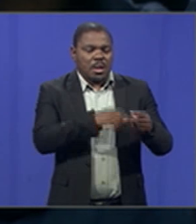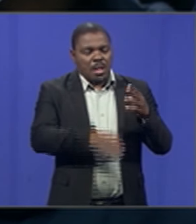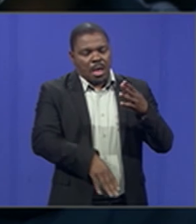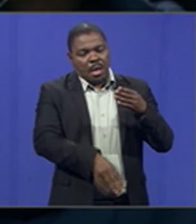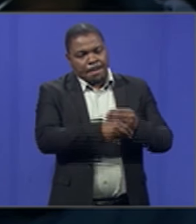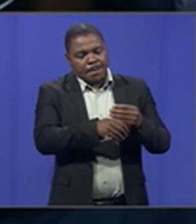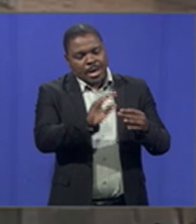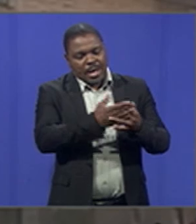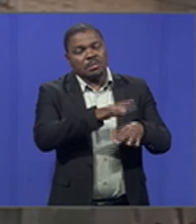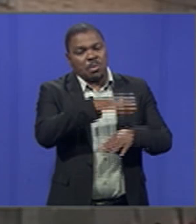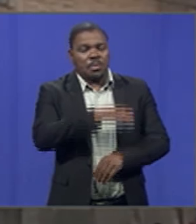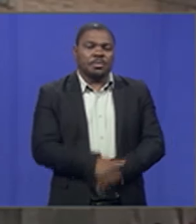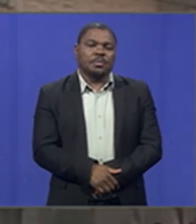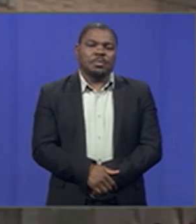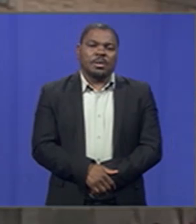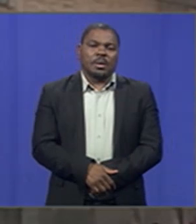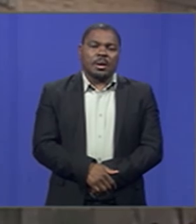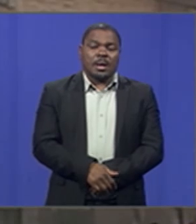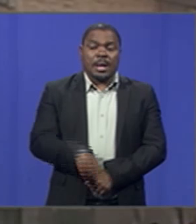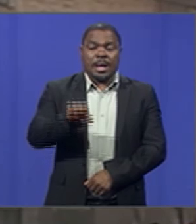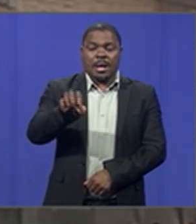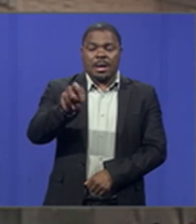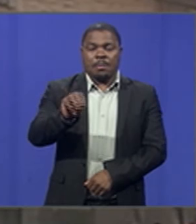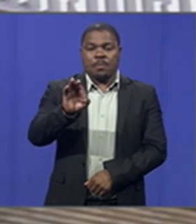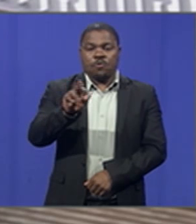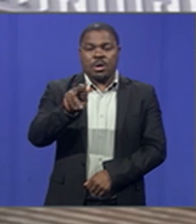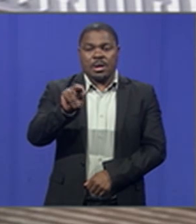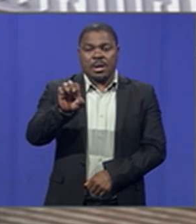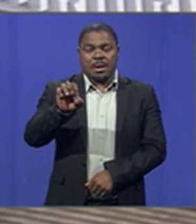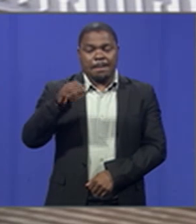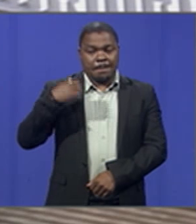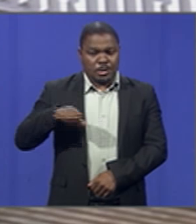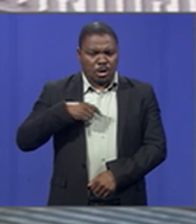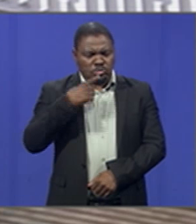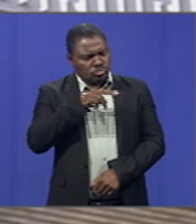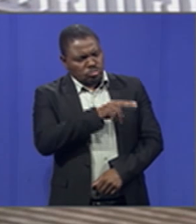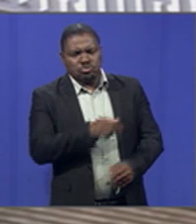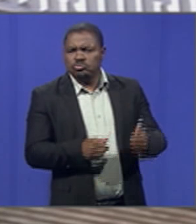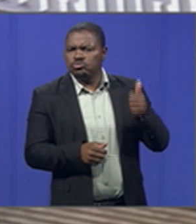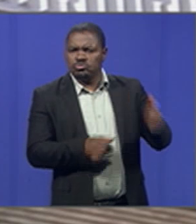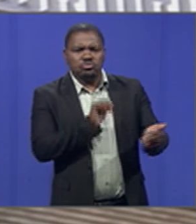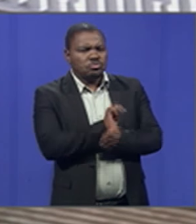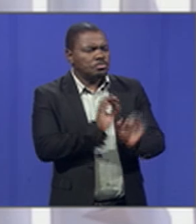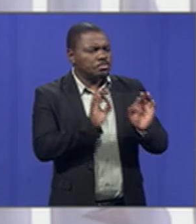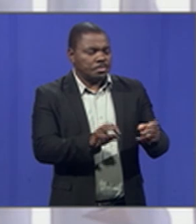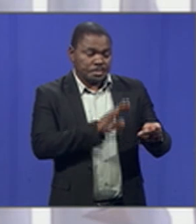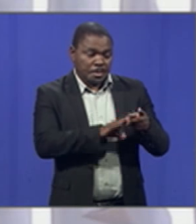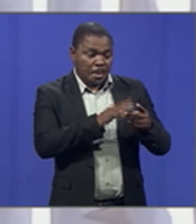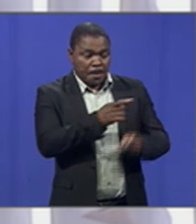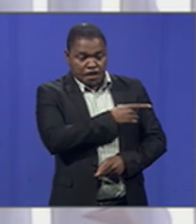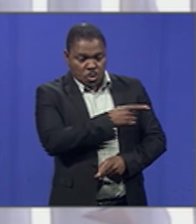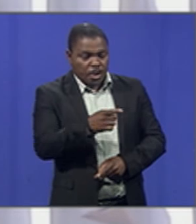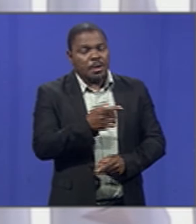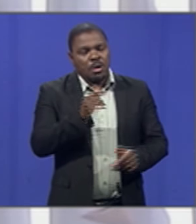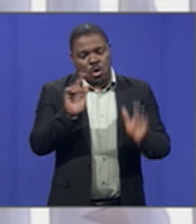charges in this respect. Masepala wa Emfuleni o neseditse pula go tshwarwa gono mme wa re balatofadiwa ba tshwanetse go